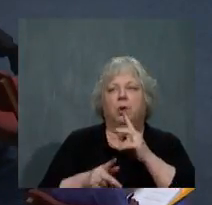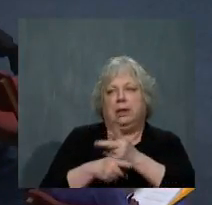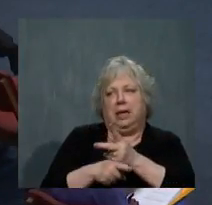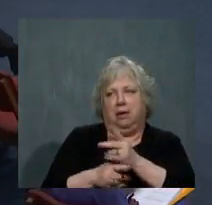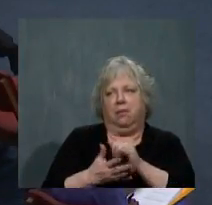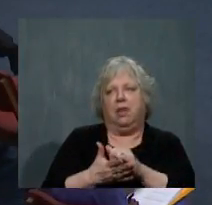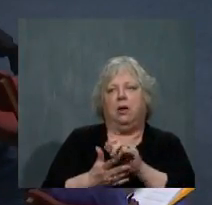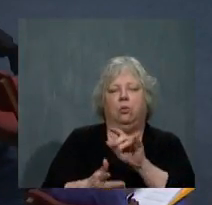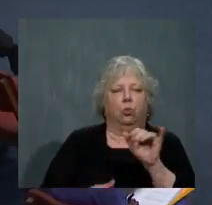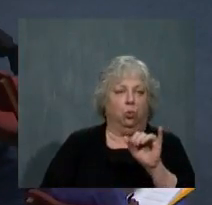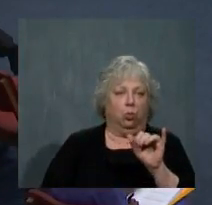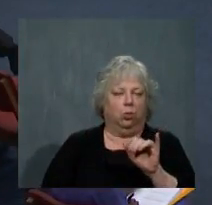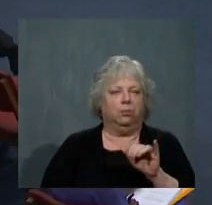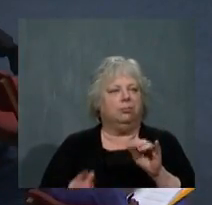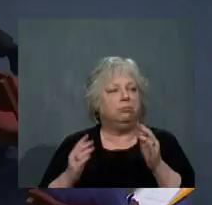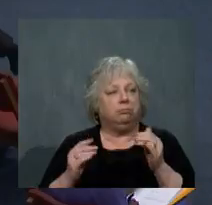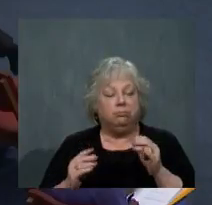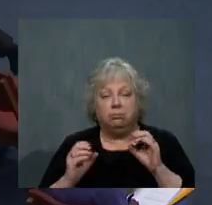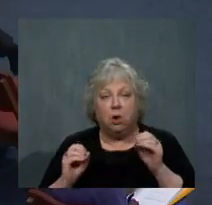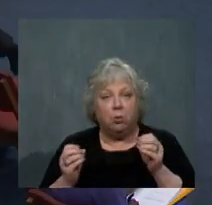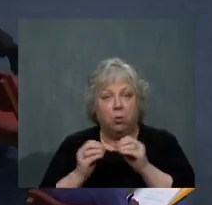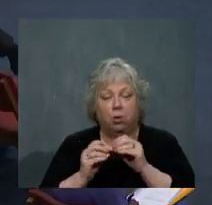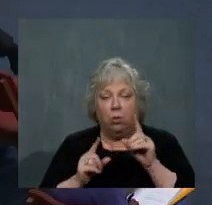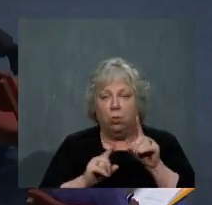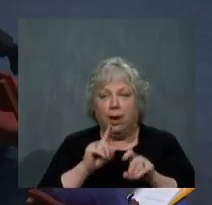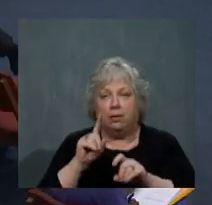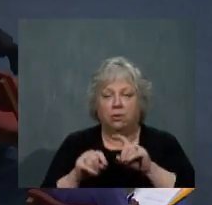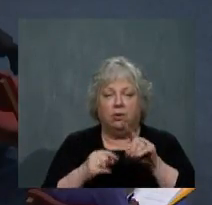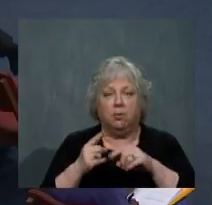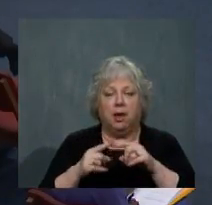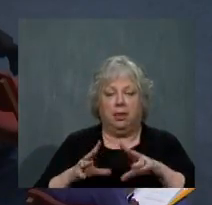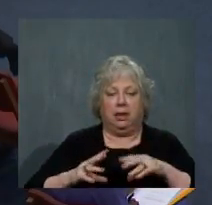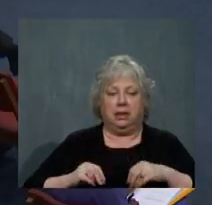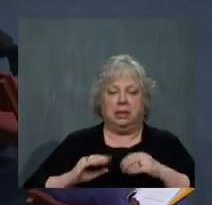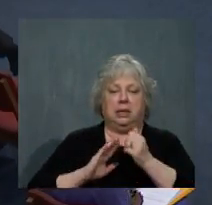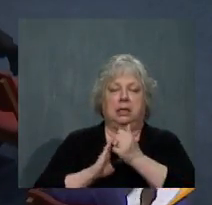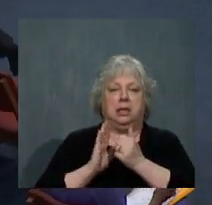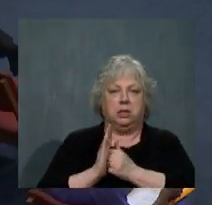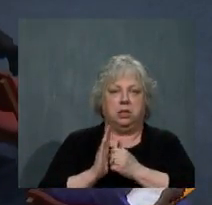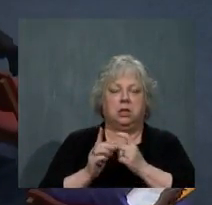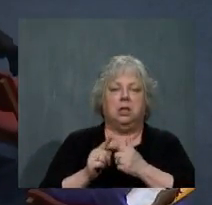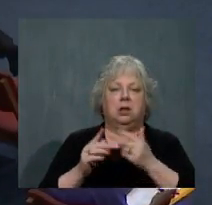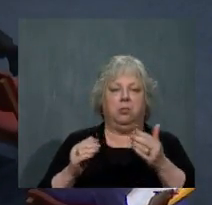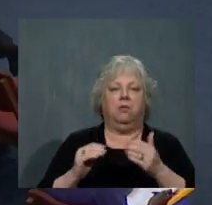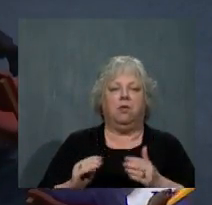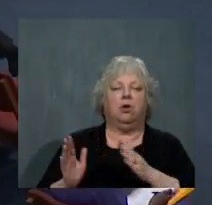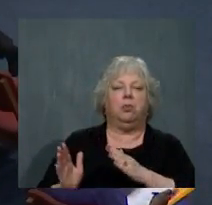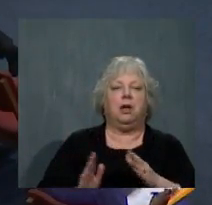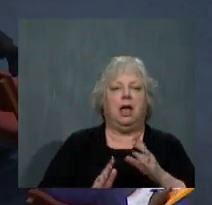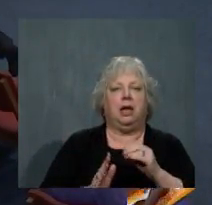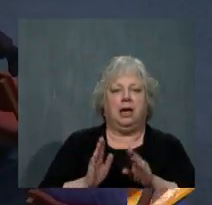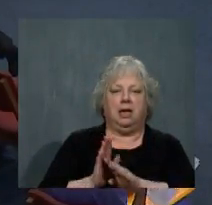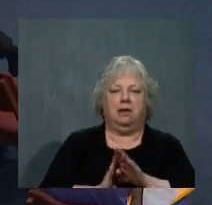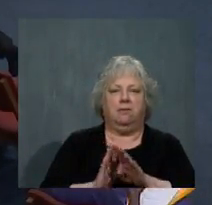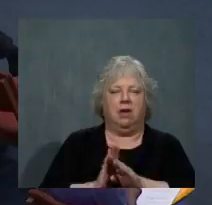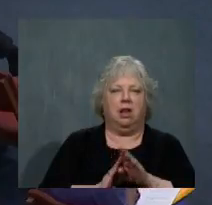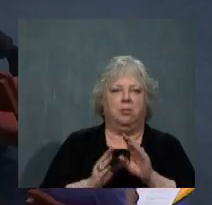Okay, if there's no other questions about the consent agenda, we can move on to the planning and development item, which is